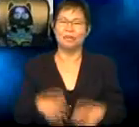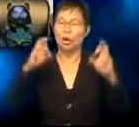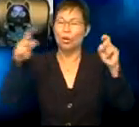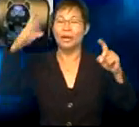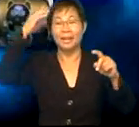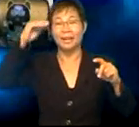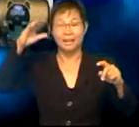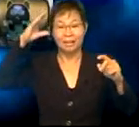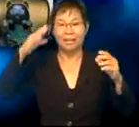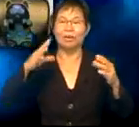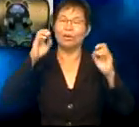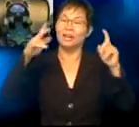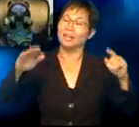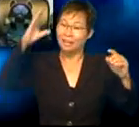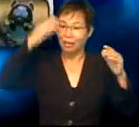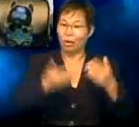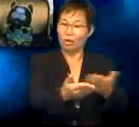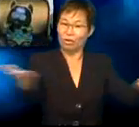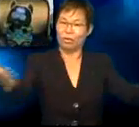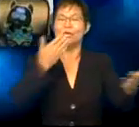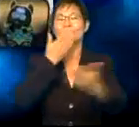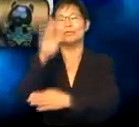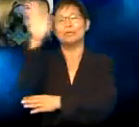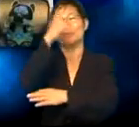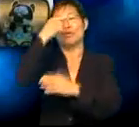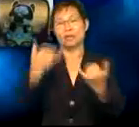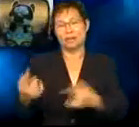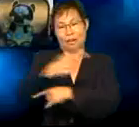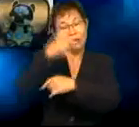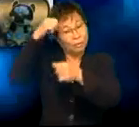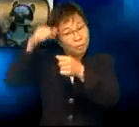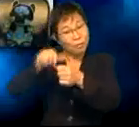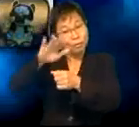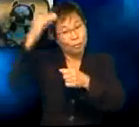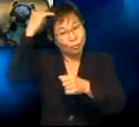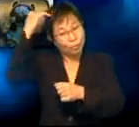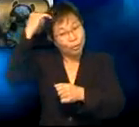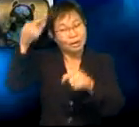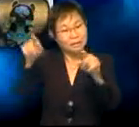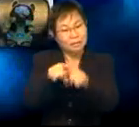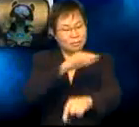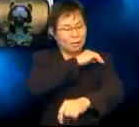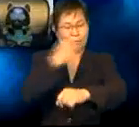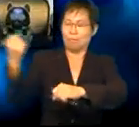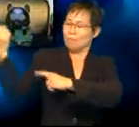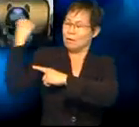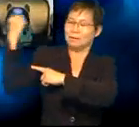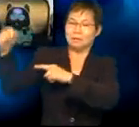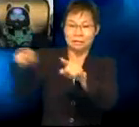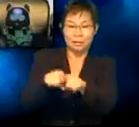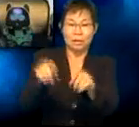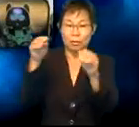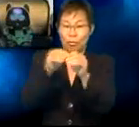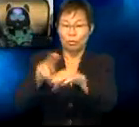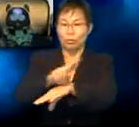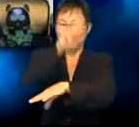Okay guys, goodbye for now. And remember, your brain is like your muscle. The more